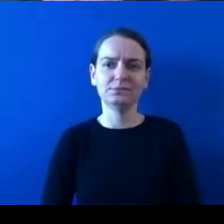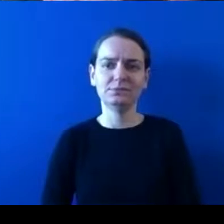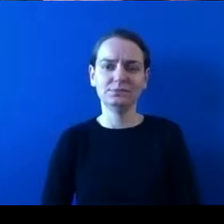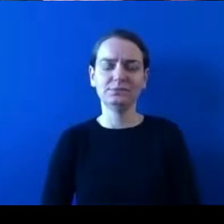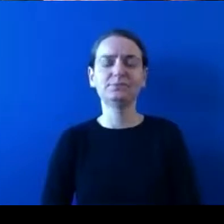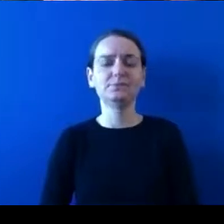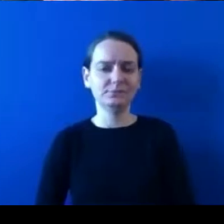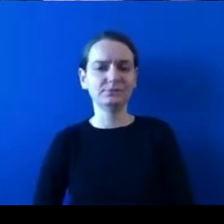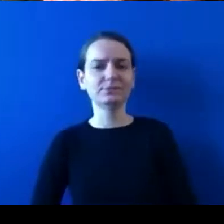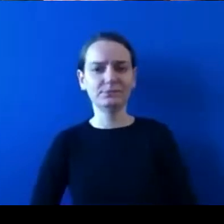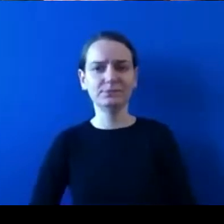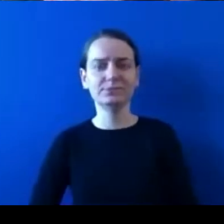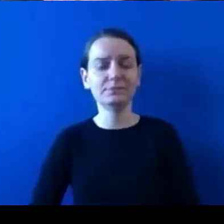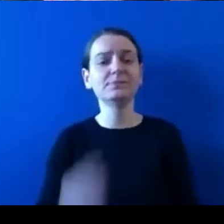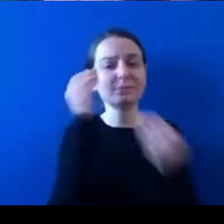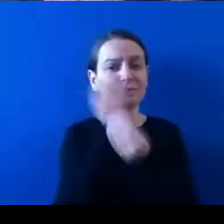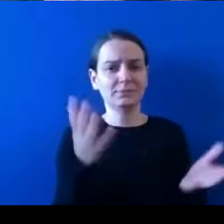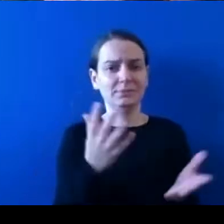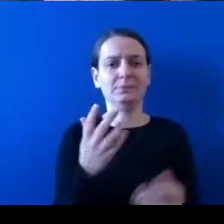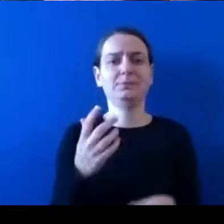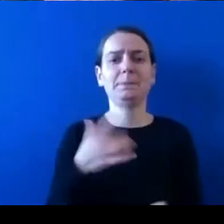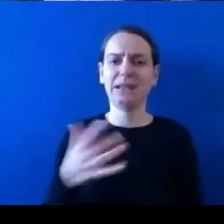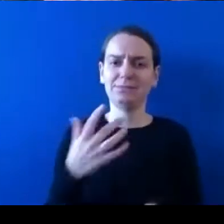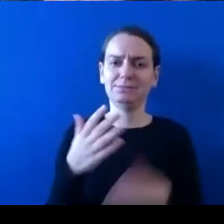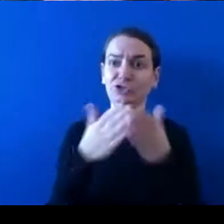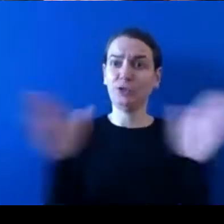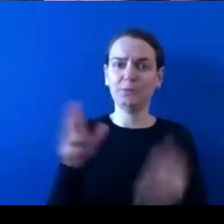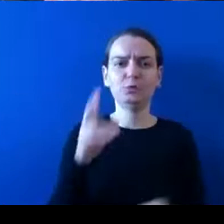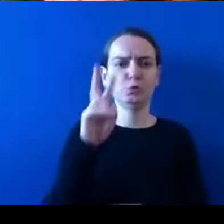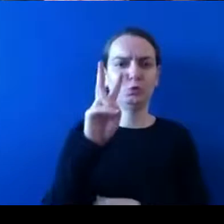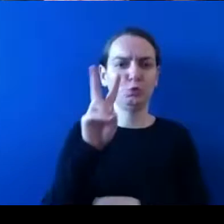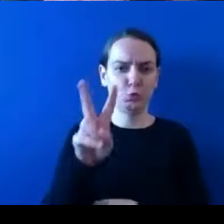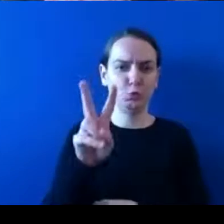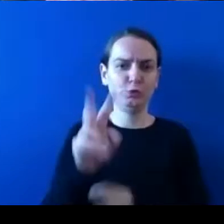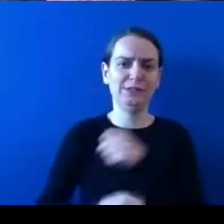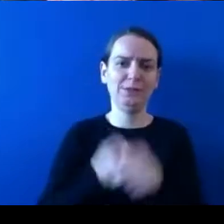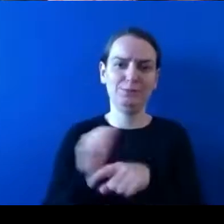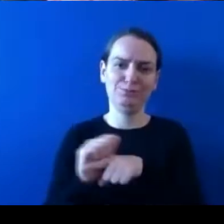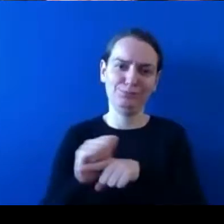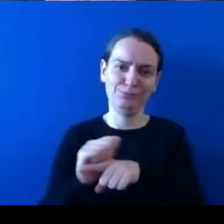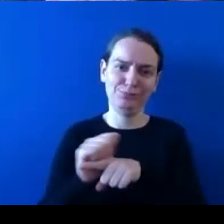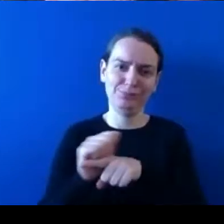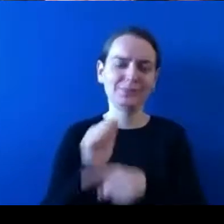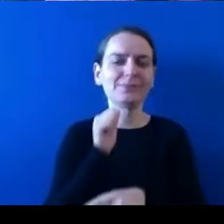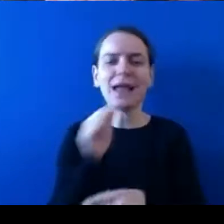to college and you're working with them in your community, then you can